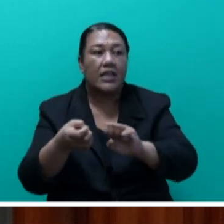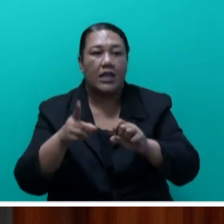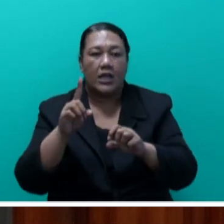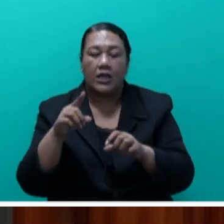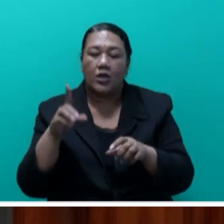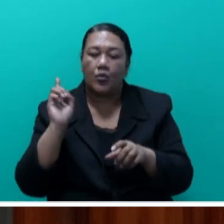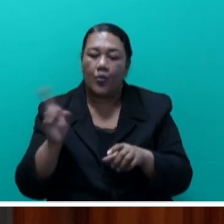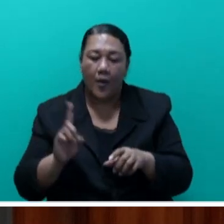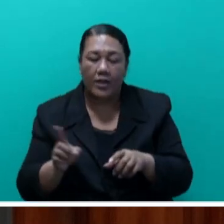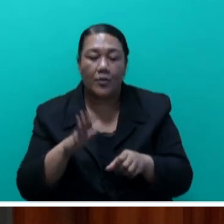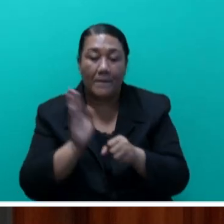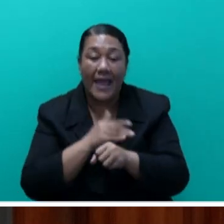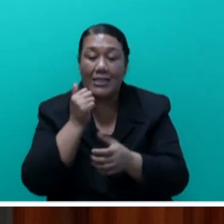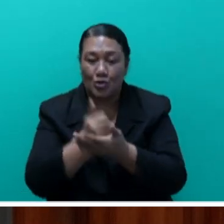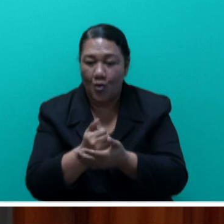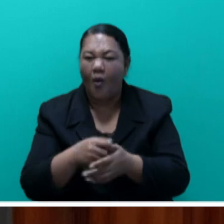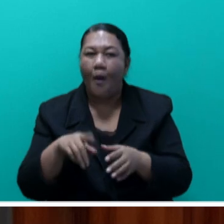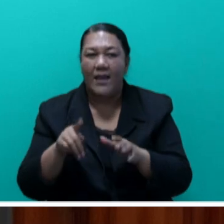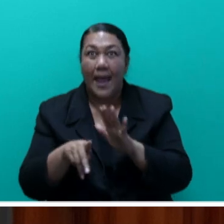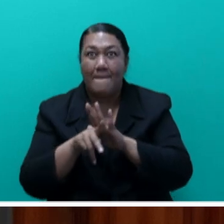our depleted fish stocks.